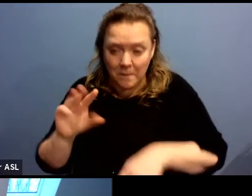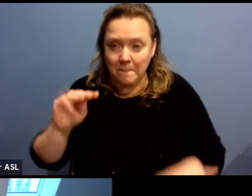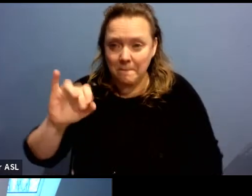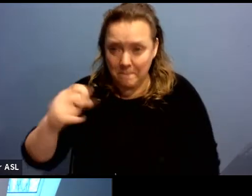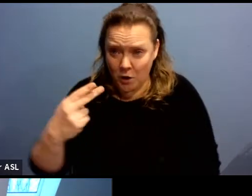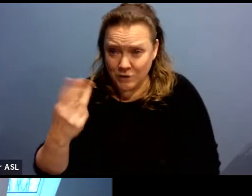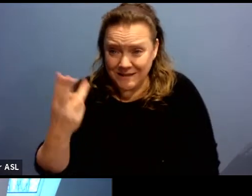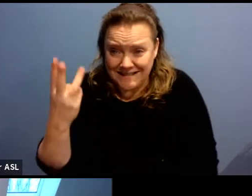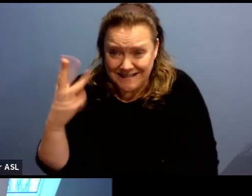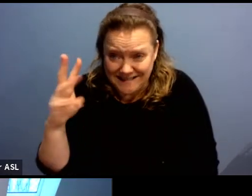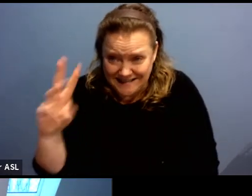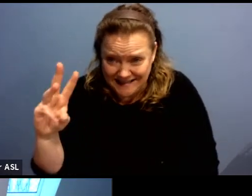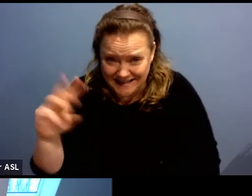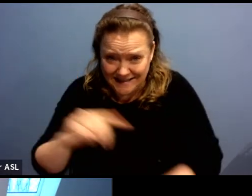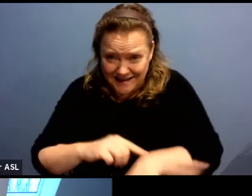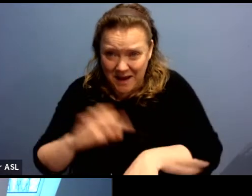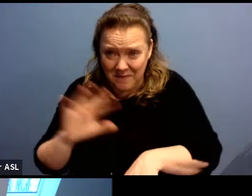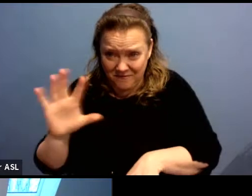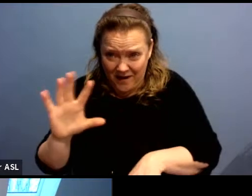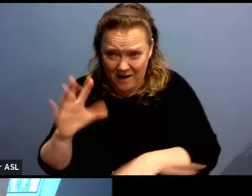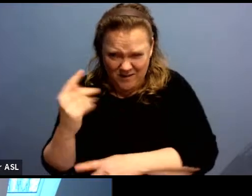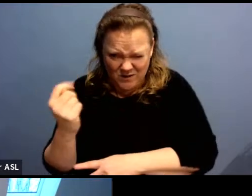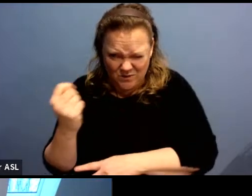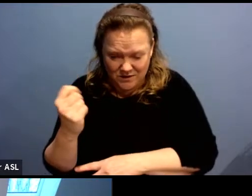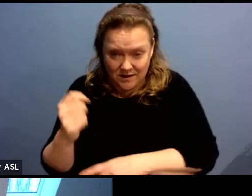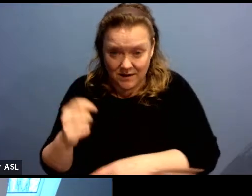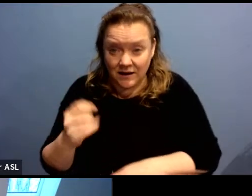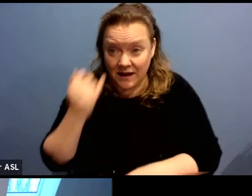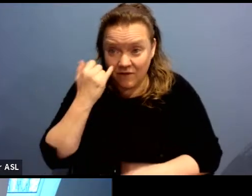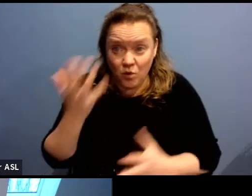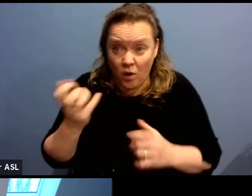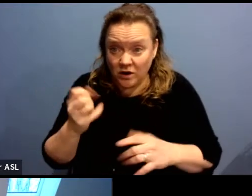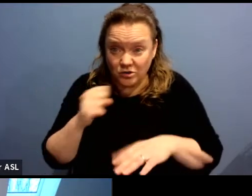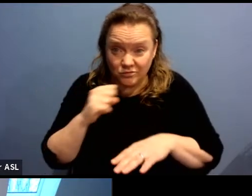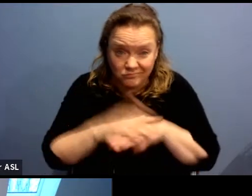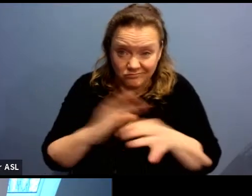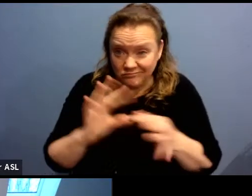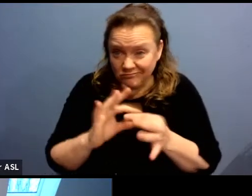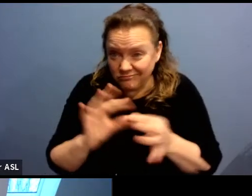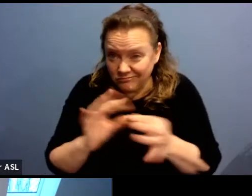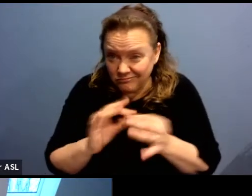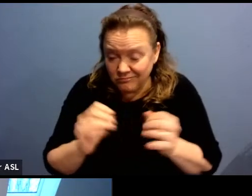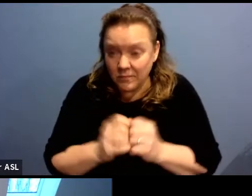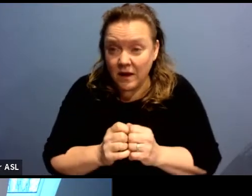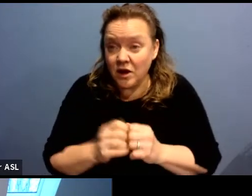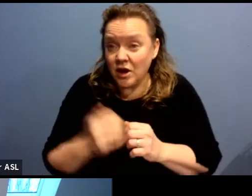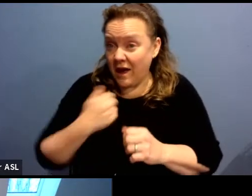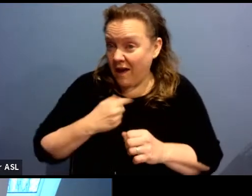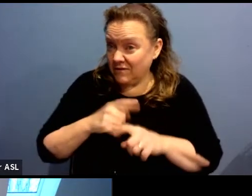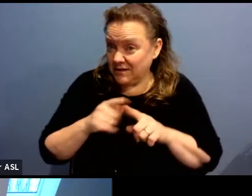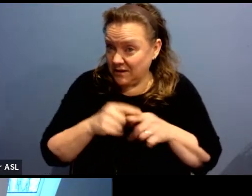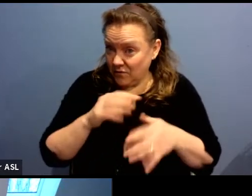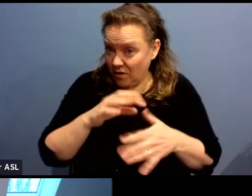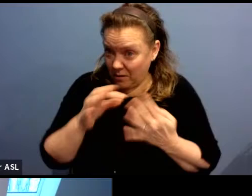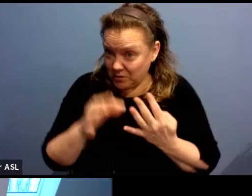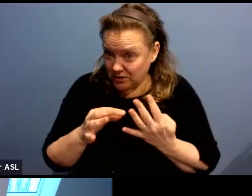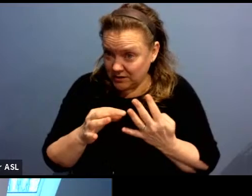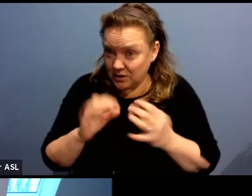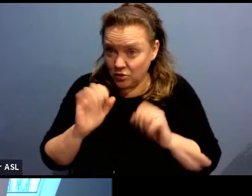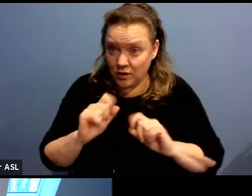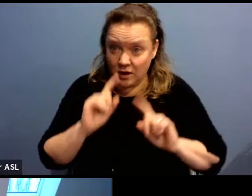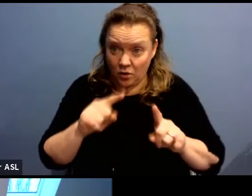p.m. on Tuesday, March 16th. Testimony can be submitted online at